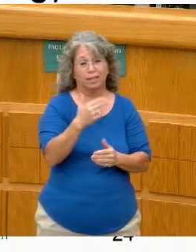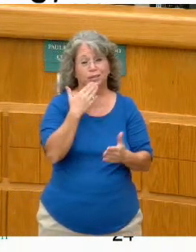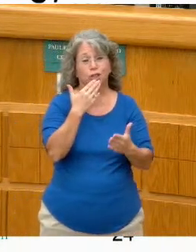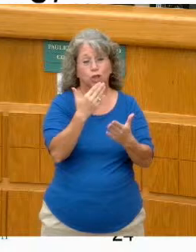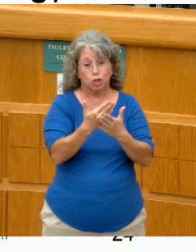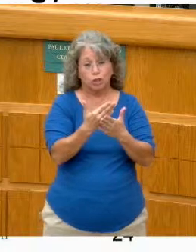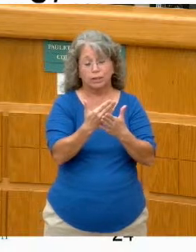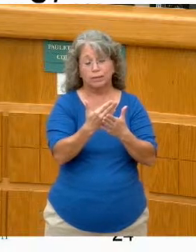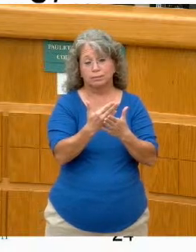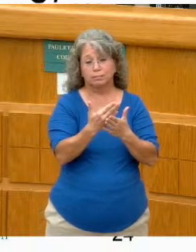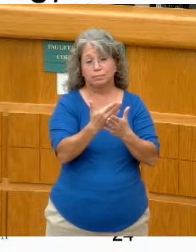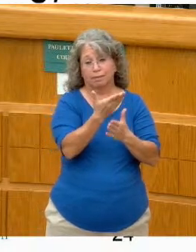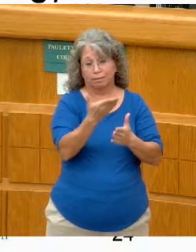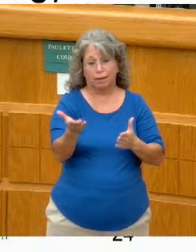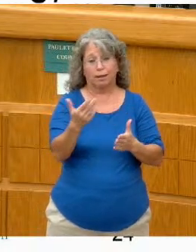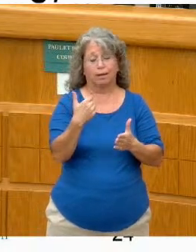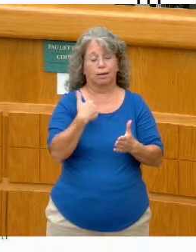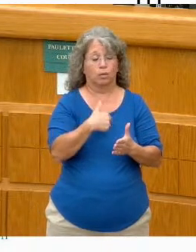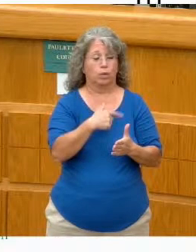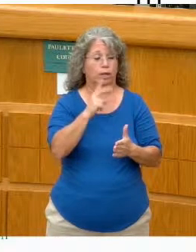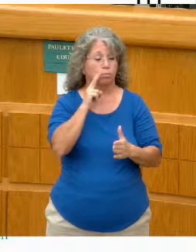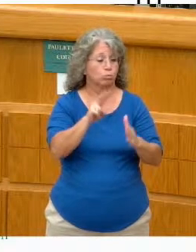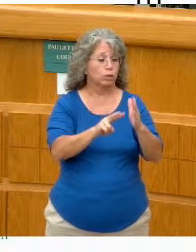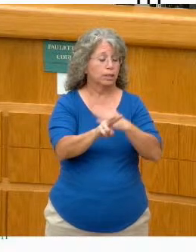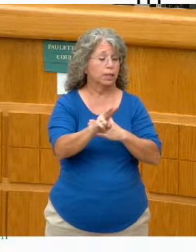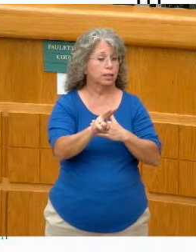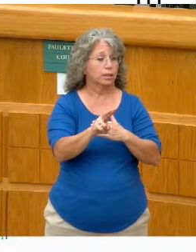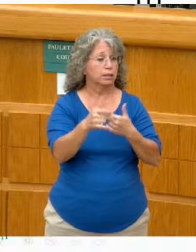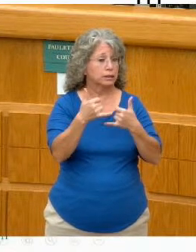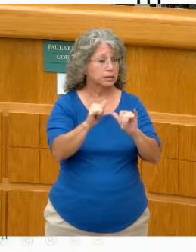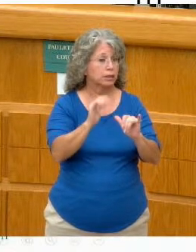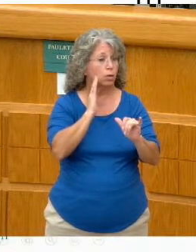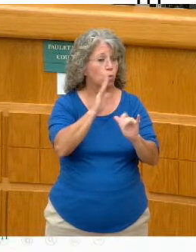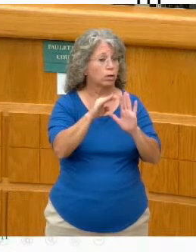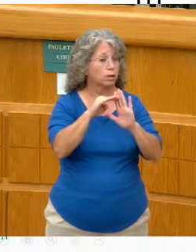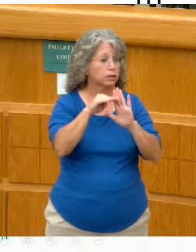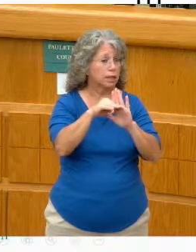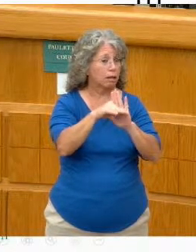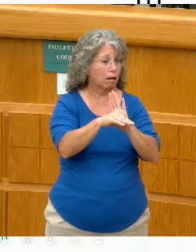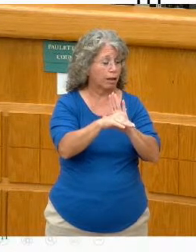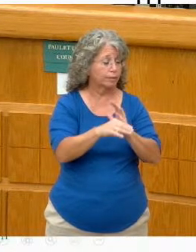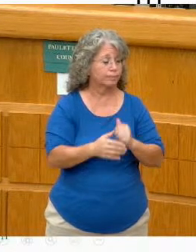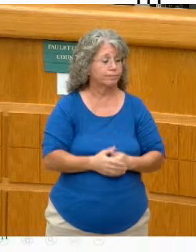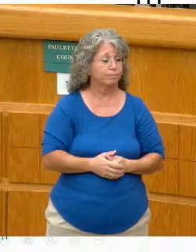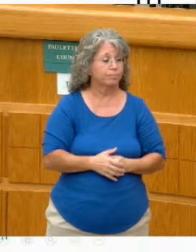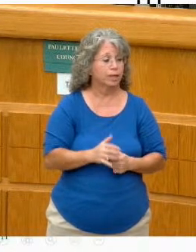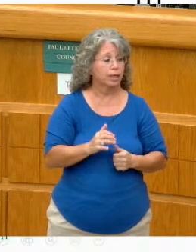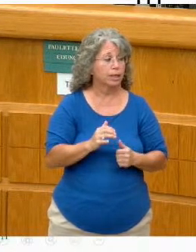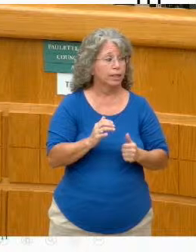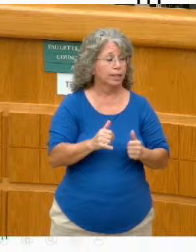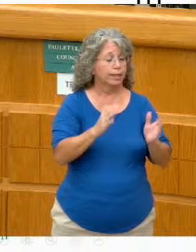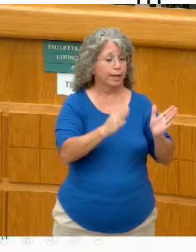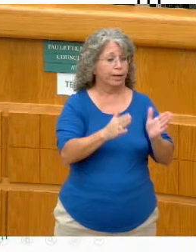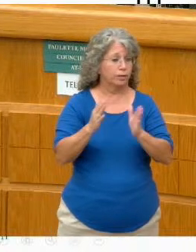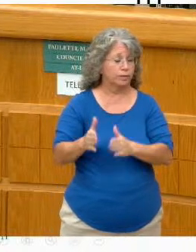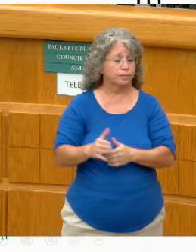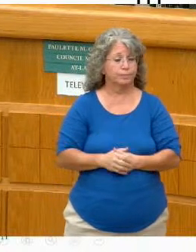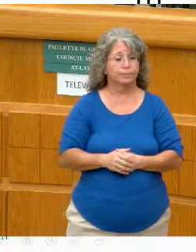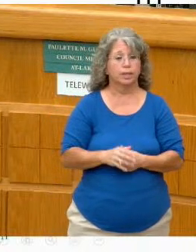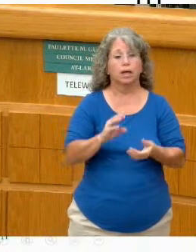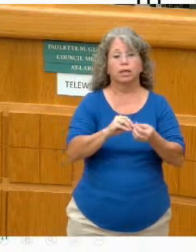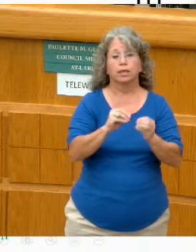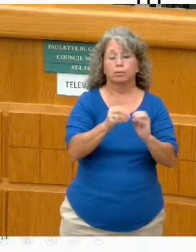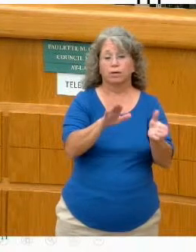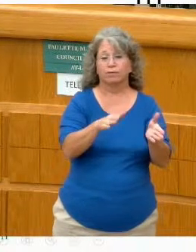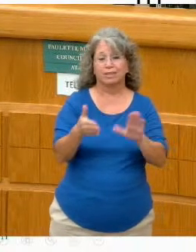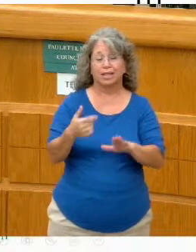continuing to project decline. Now moving on to fatalities. Now in terms of fatalities, we're number 3